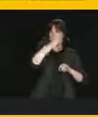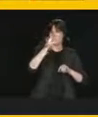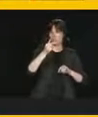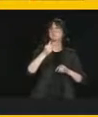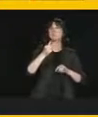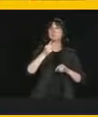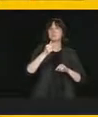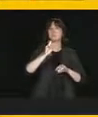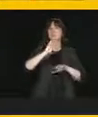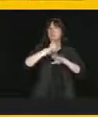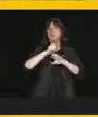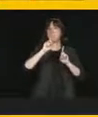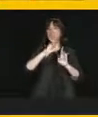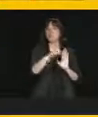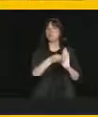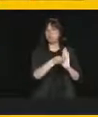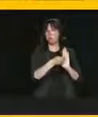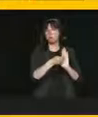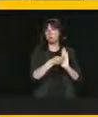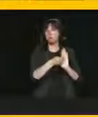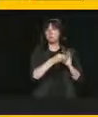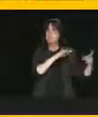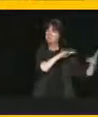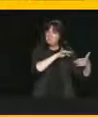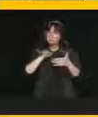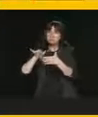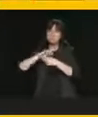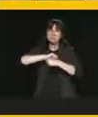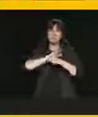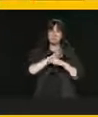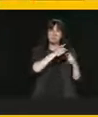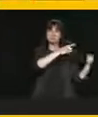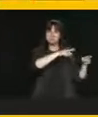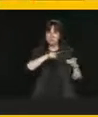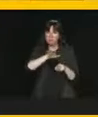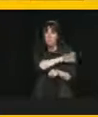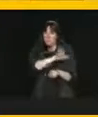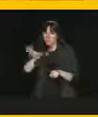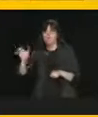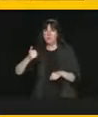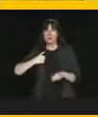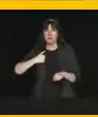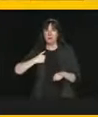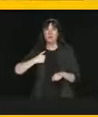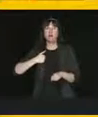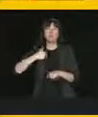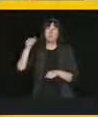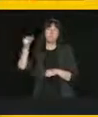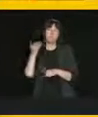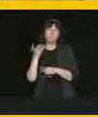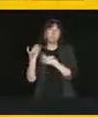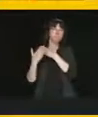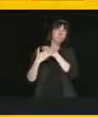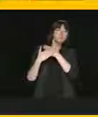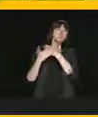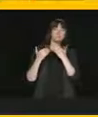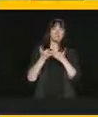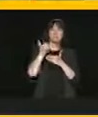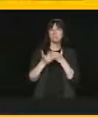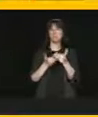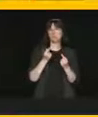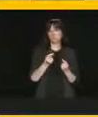be working from Montreal for the entire country. And that will inform all of our decisions as to what the next step should be.